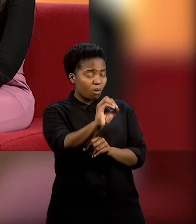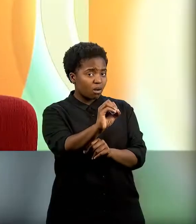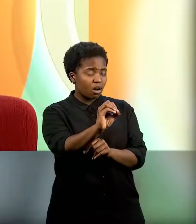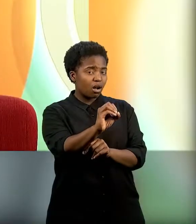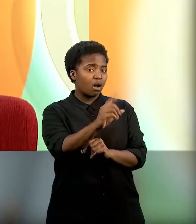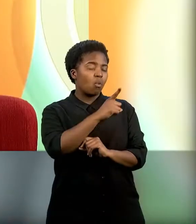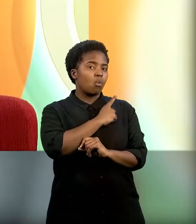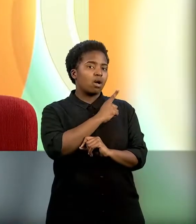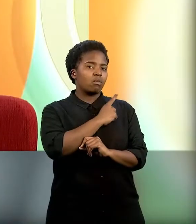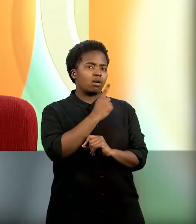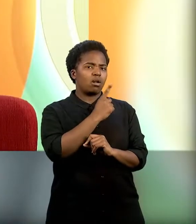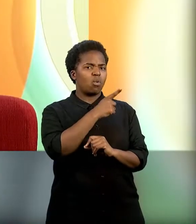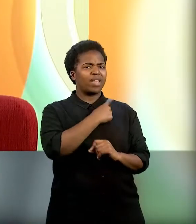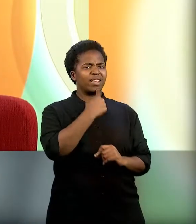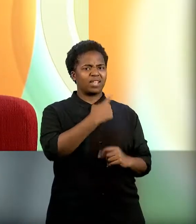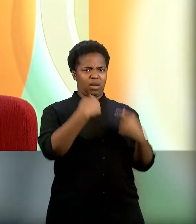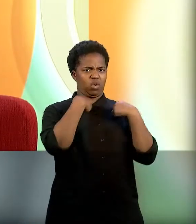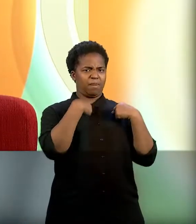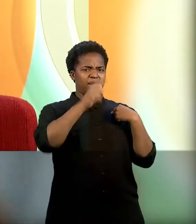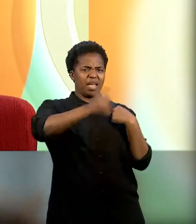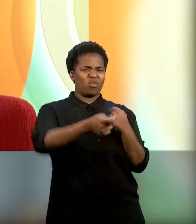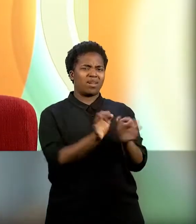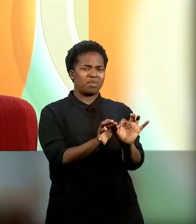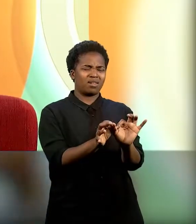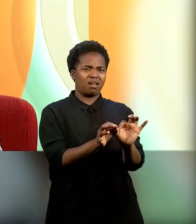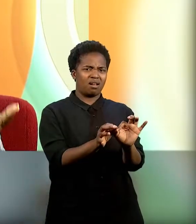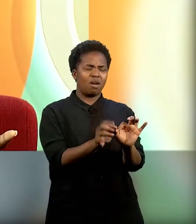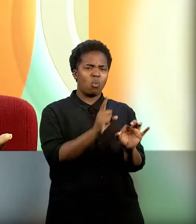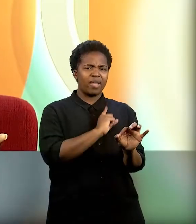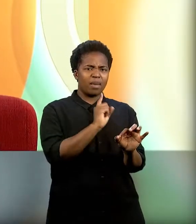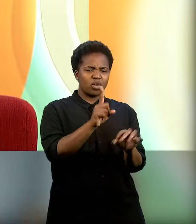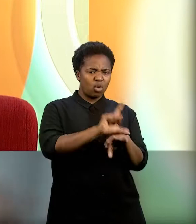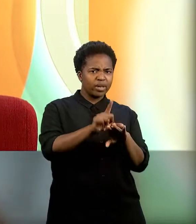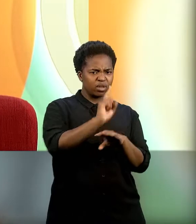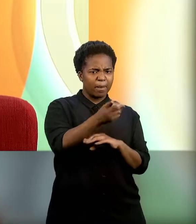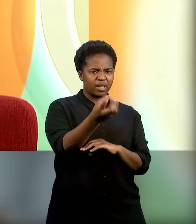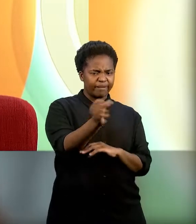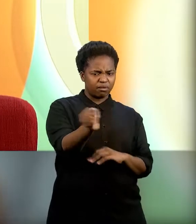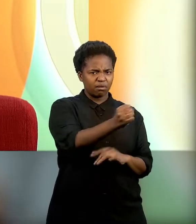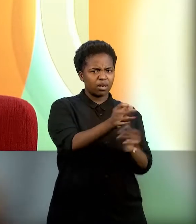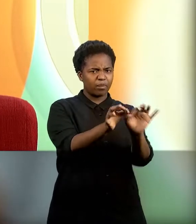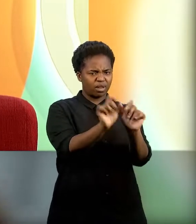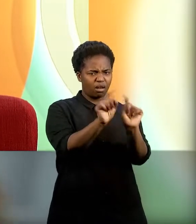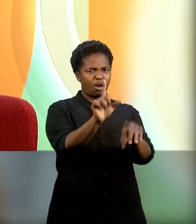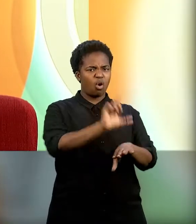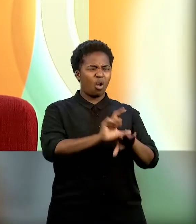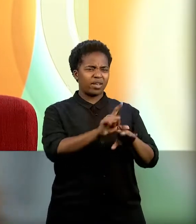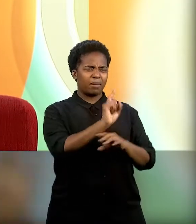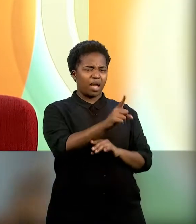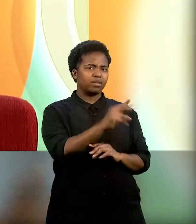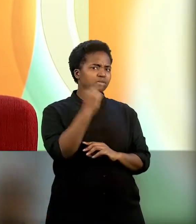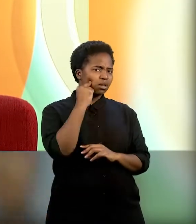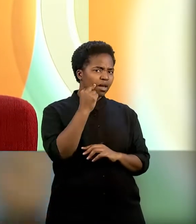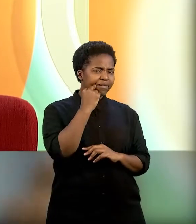re interpreter for her, of which we didn't understand now why didn't they have an interpreter for bana ba deaf, because we couldn't understand why ba ba